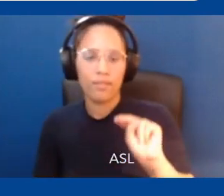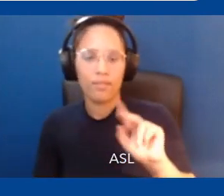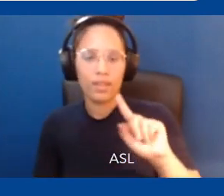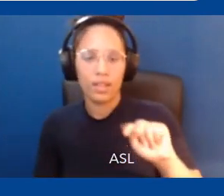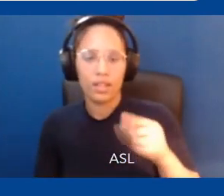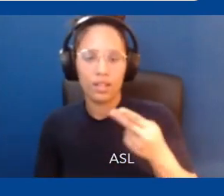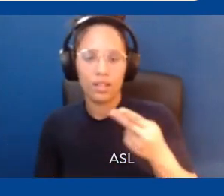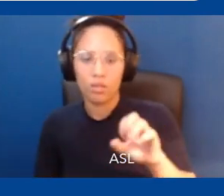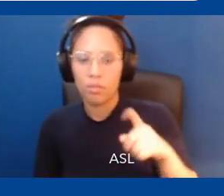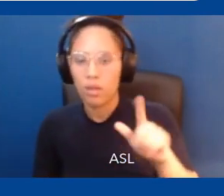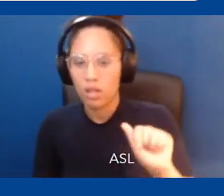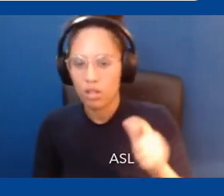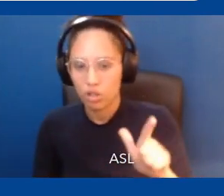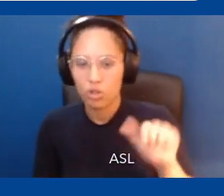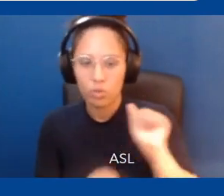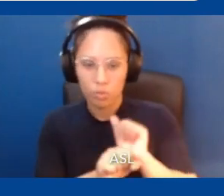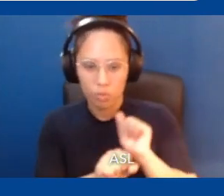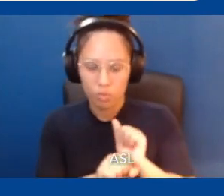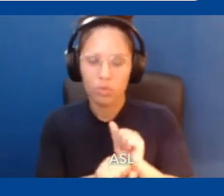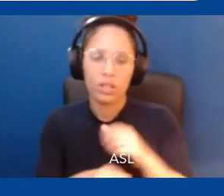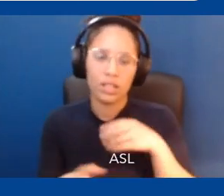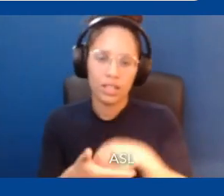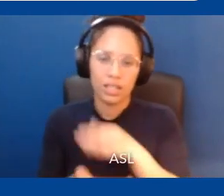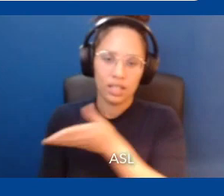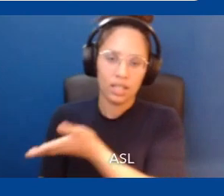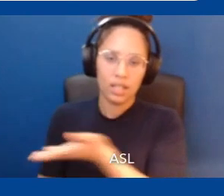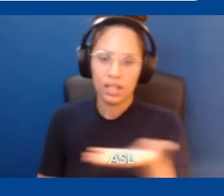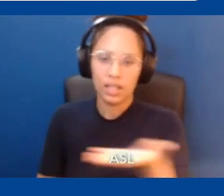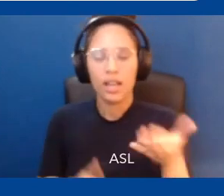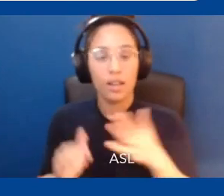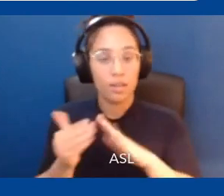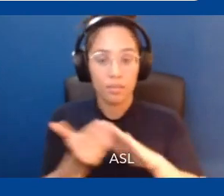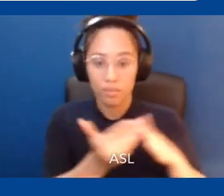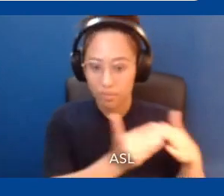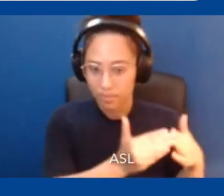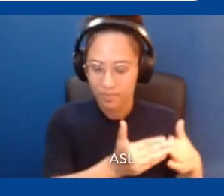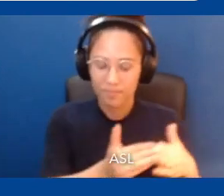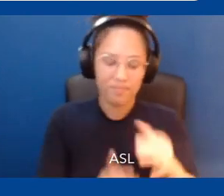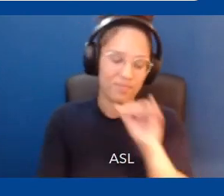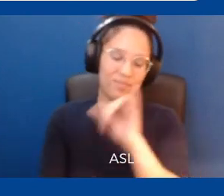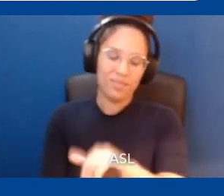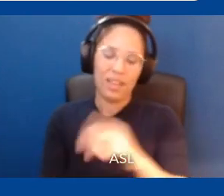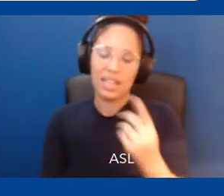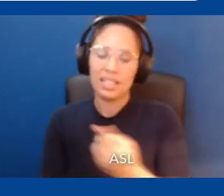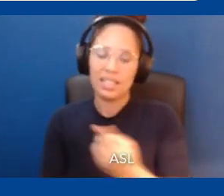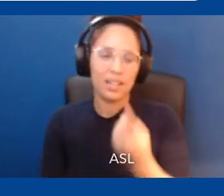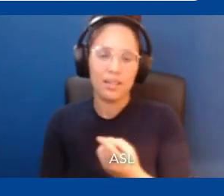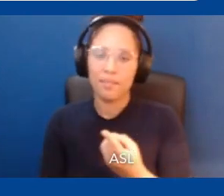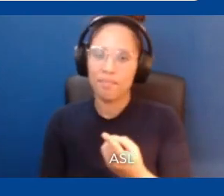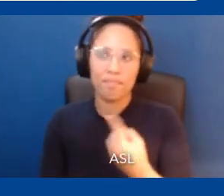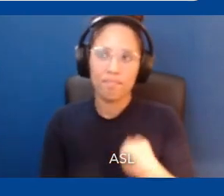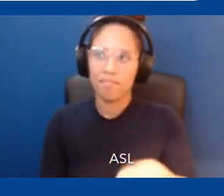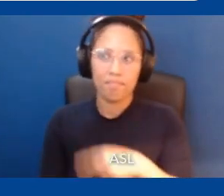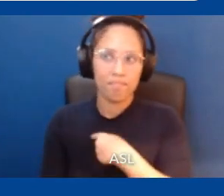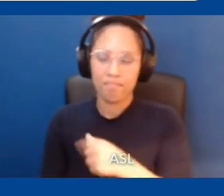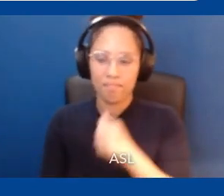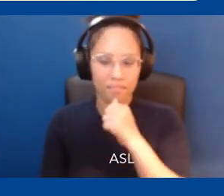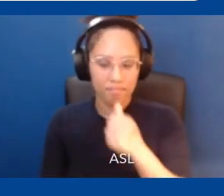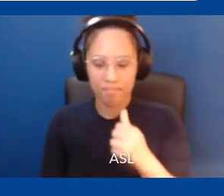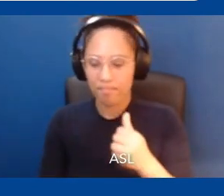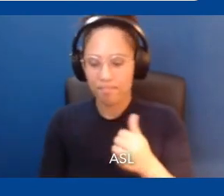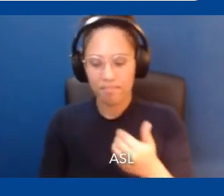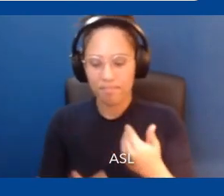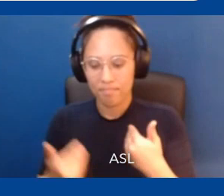So this is something that we didn't and do not invest much, which is to translate